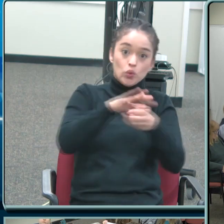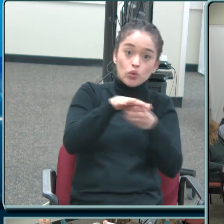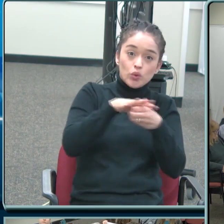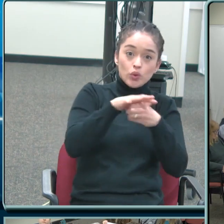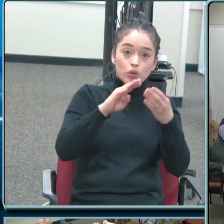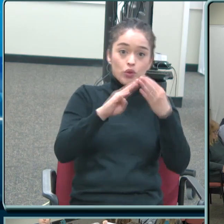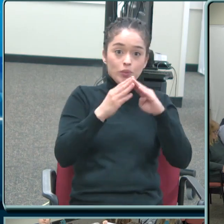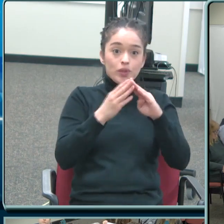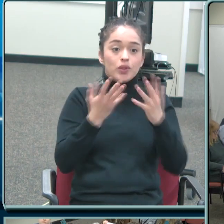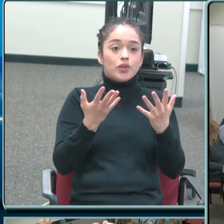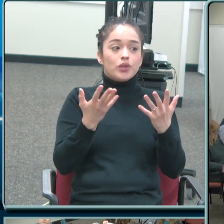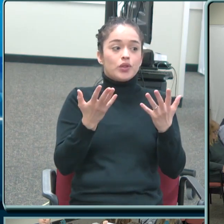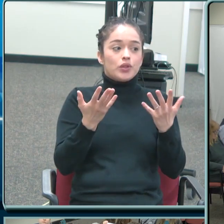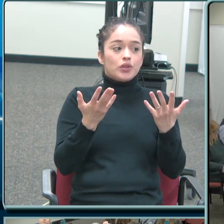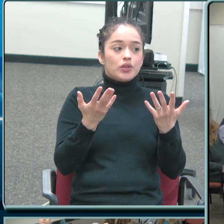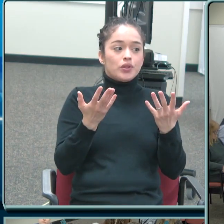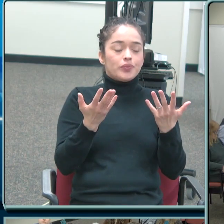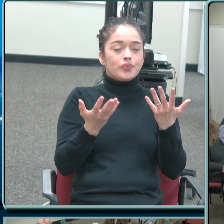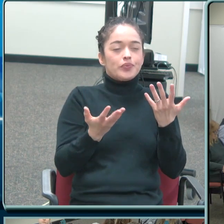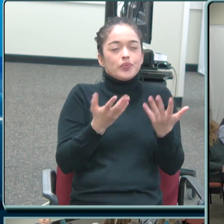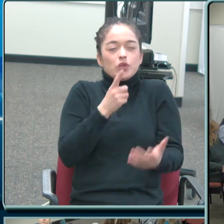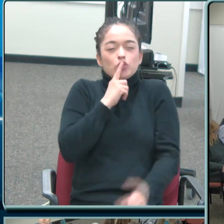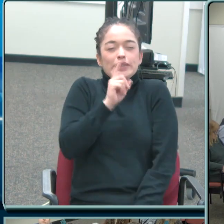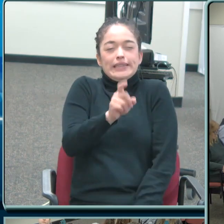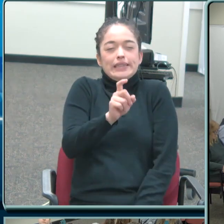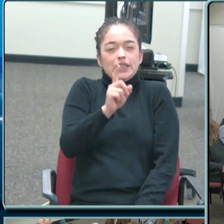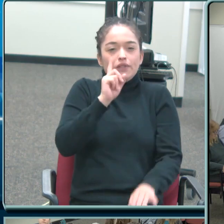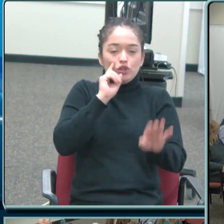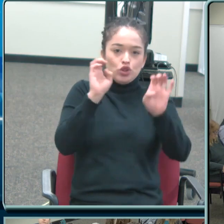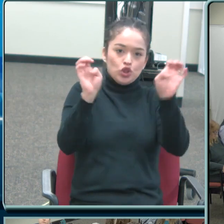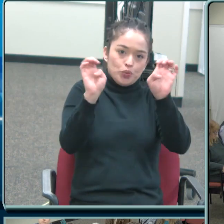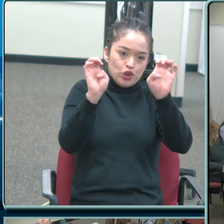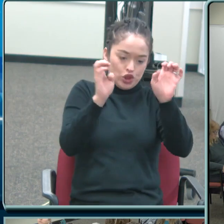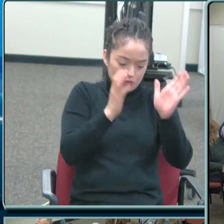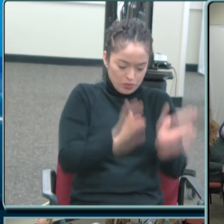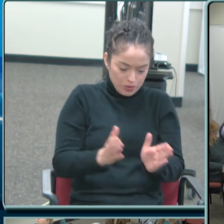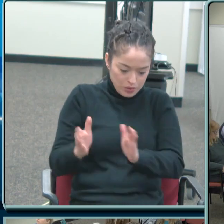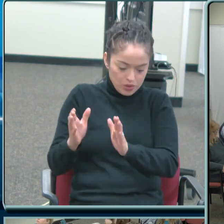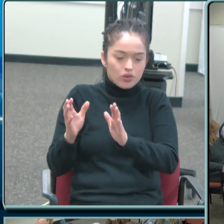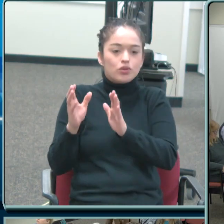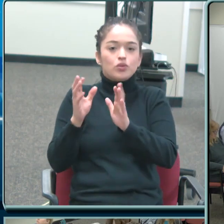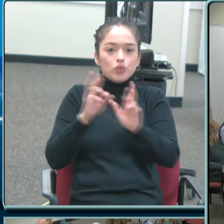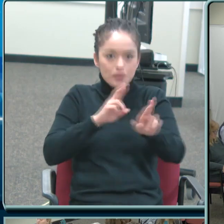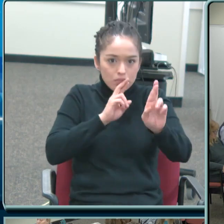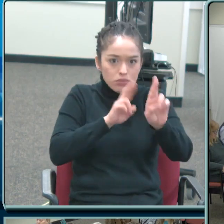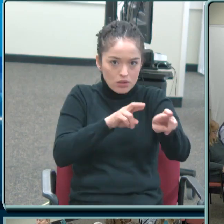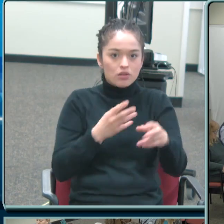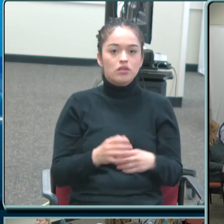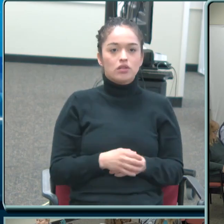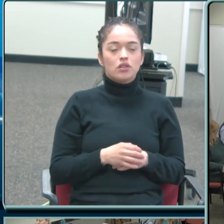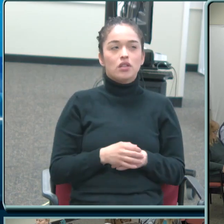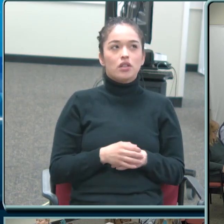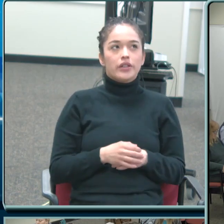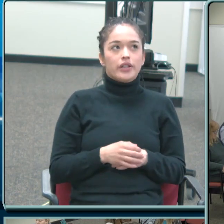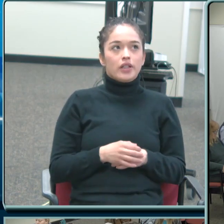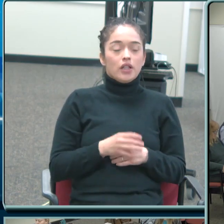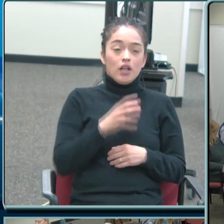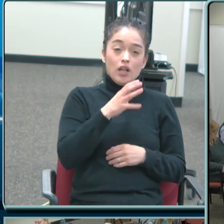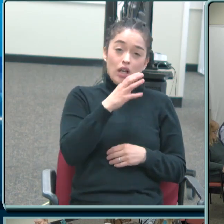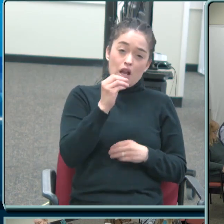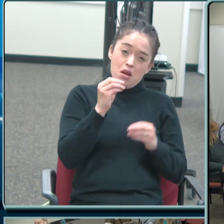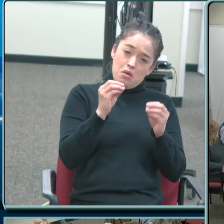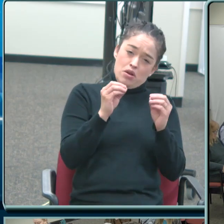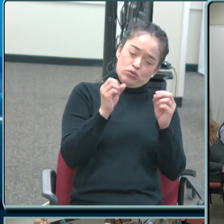communities. The need for emergency preparedness and response, and a